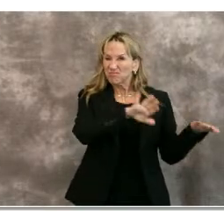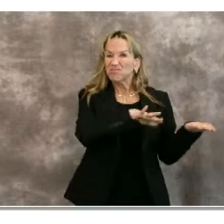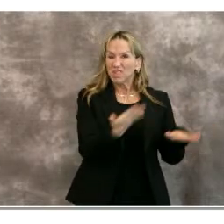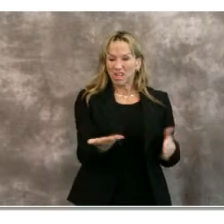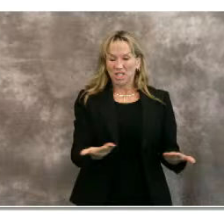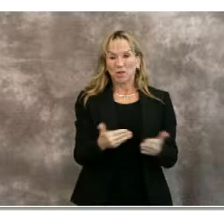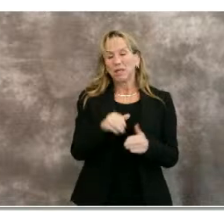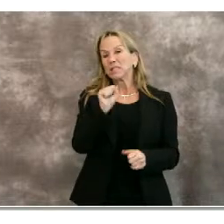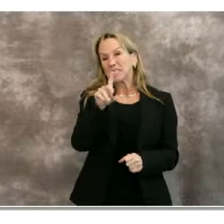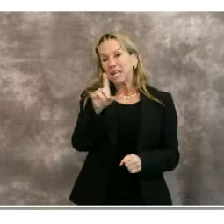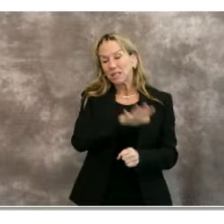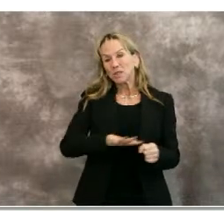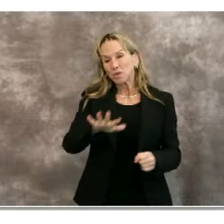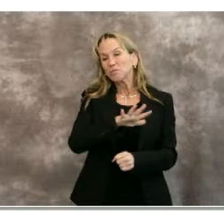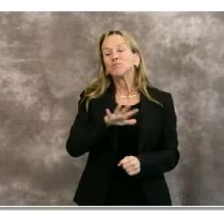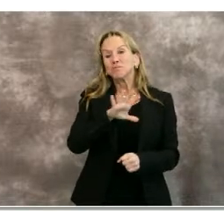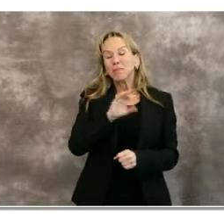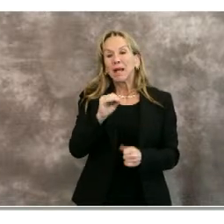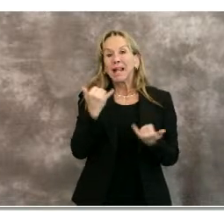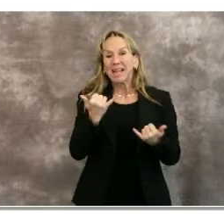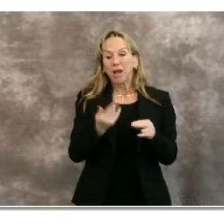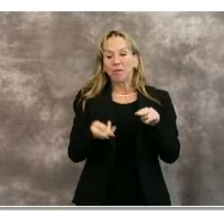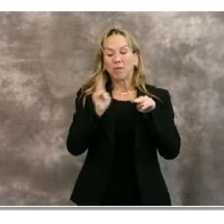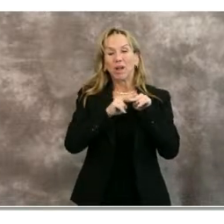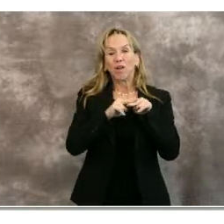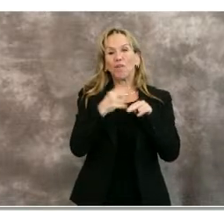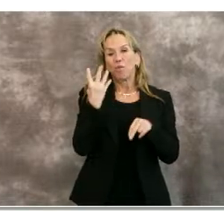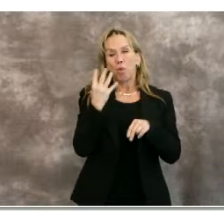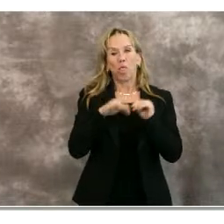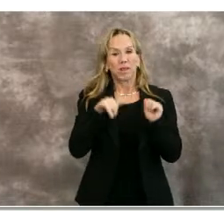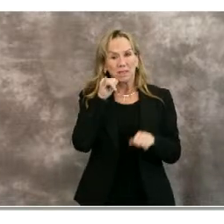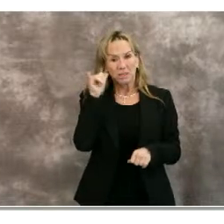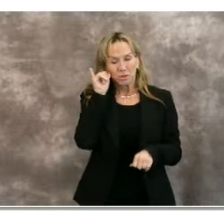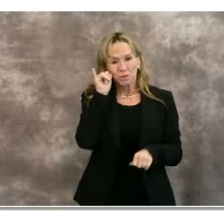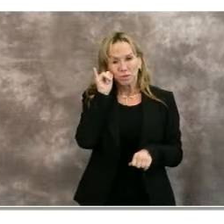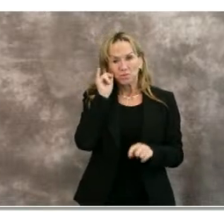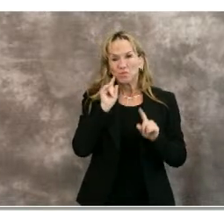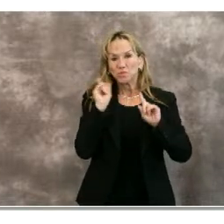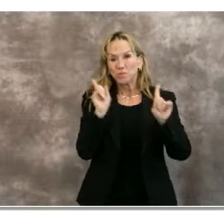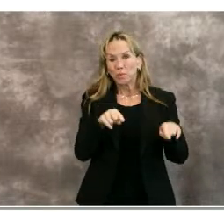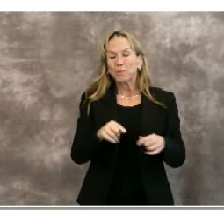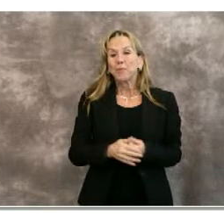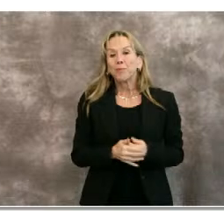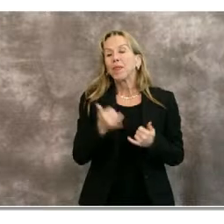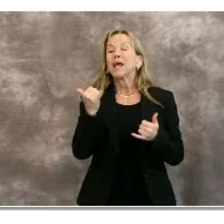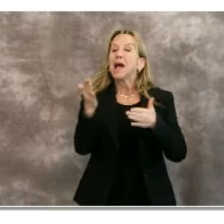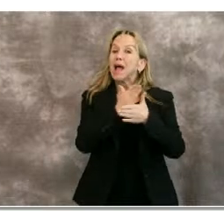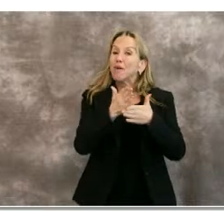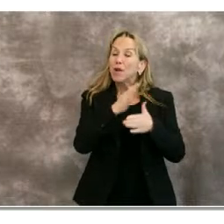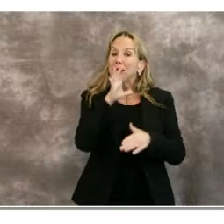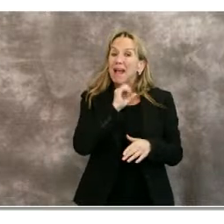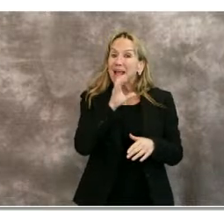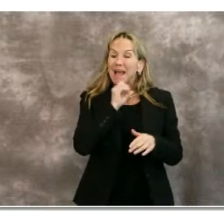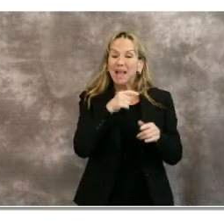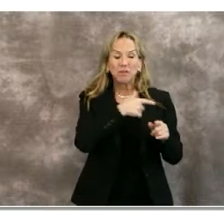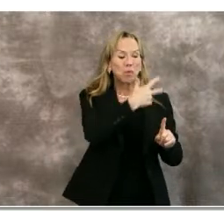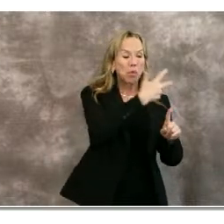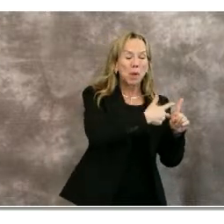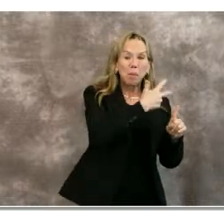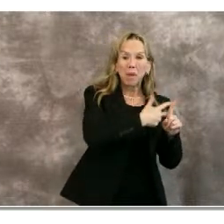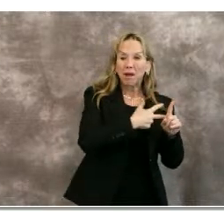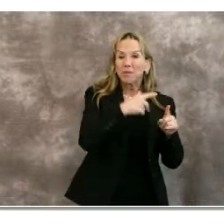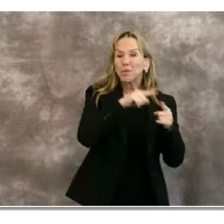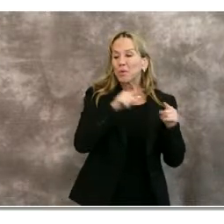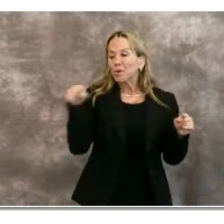include 4 more deaths than yesterday. The average age is unchanged from 3 months of age